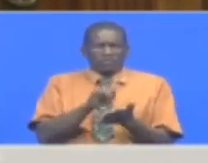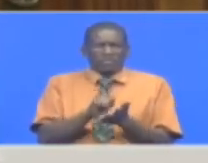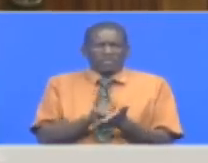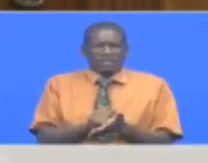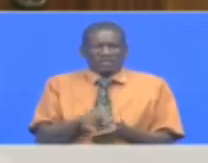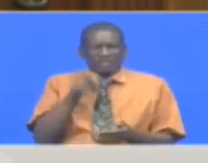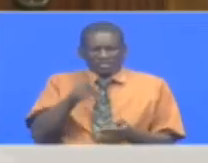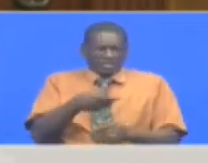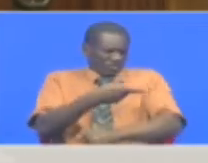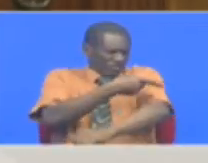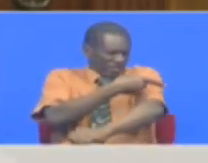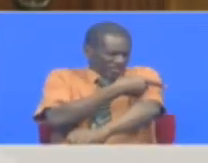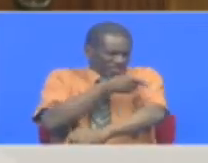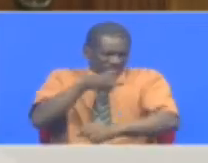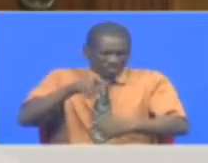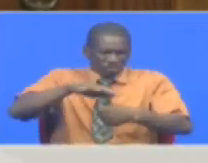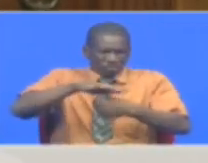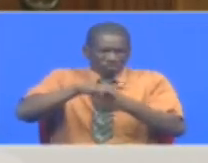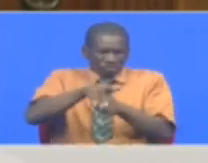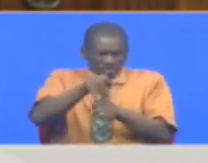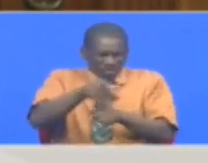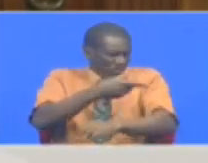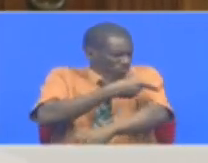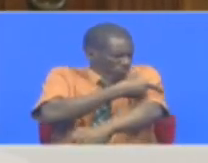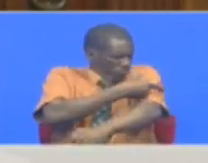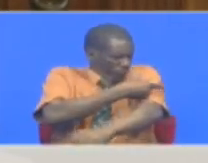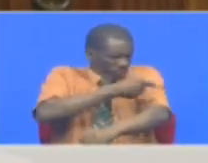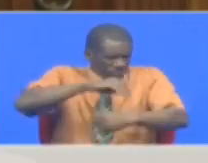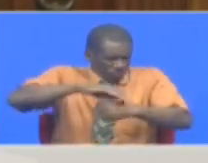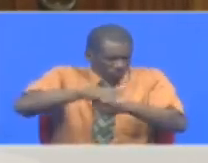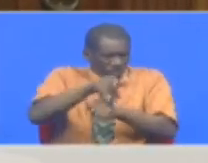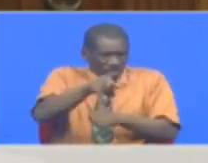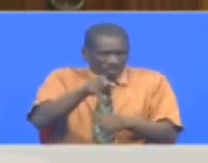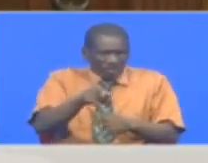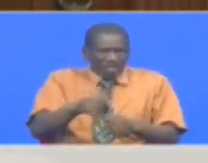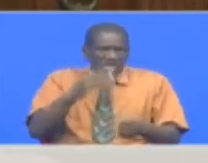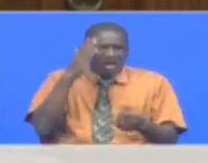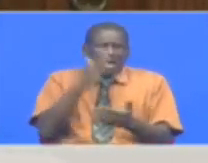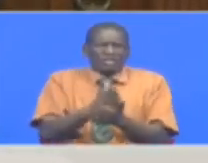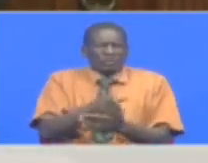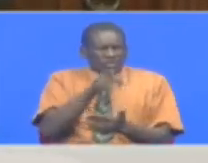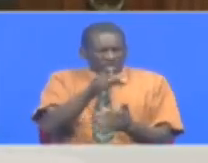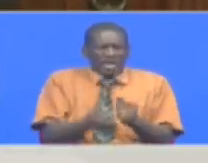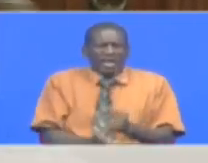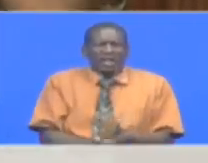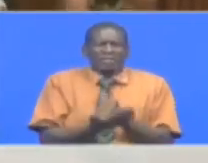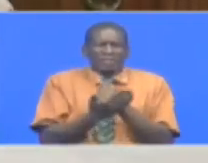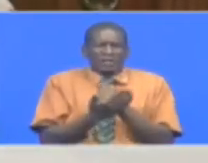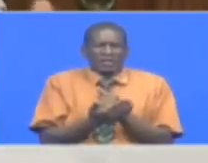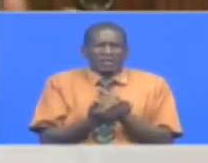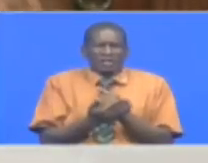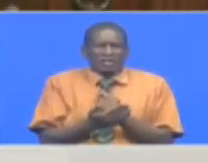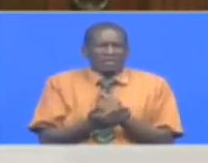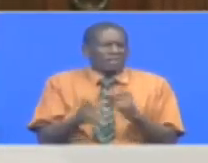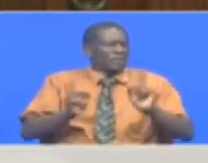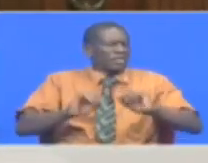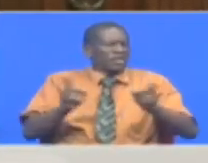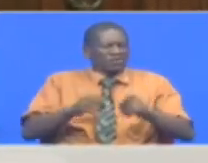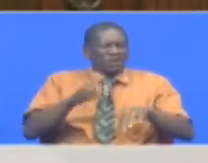these vaccines are actually helping as opposed to harming.